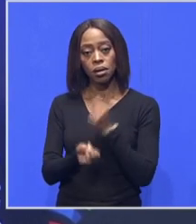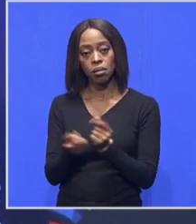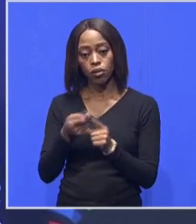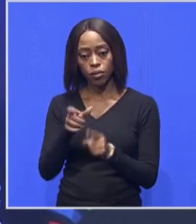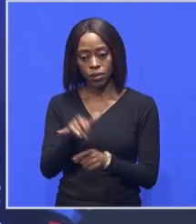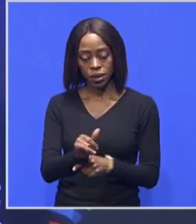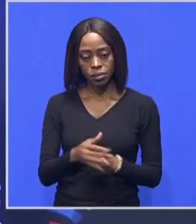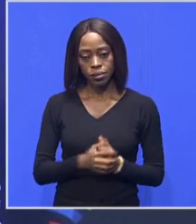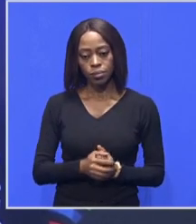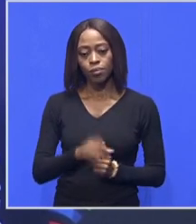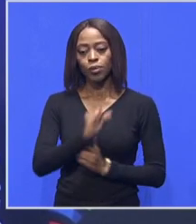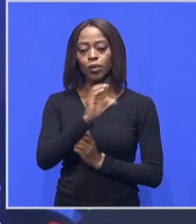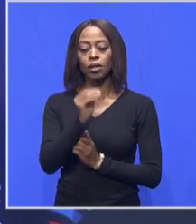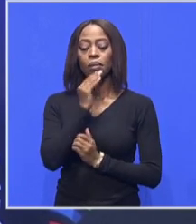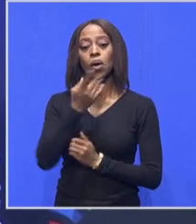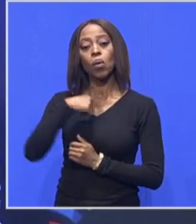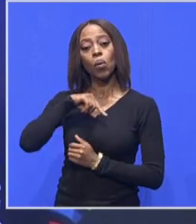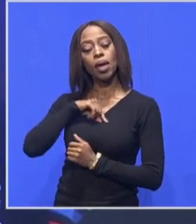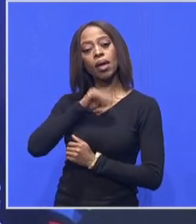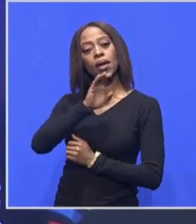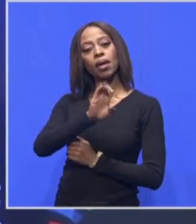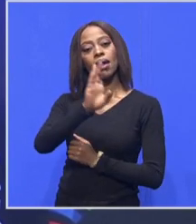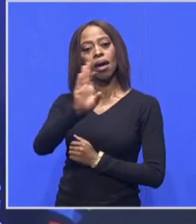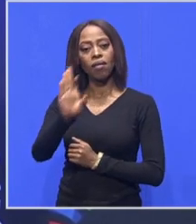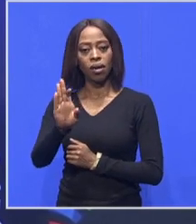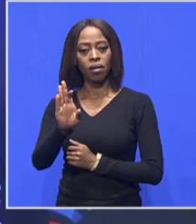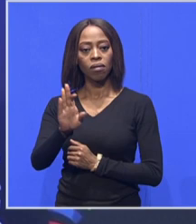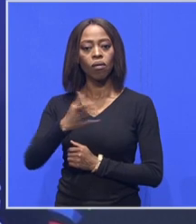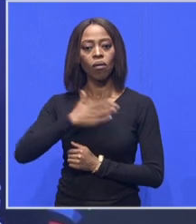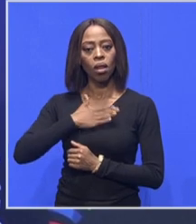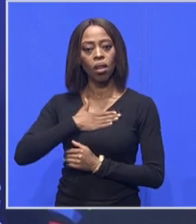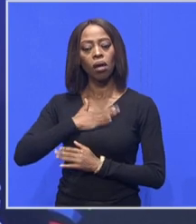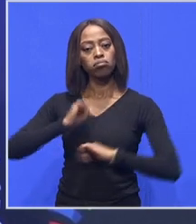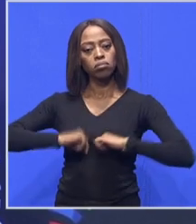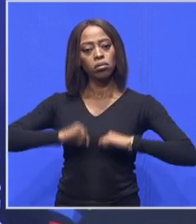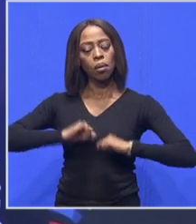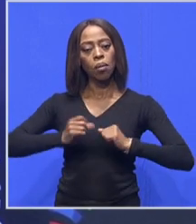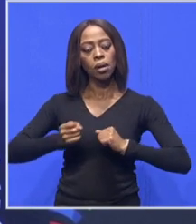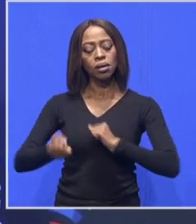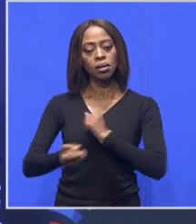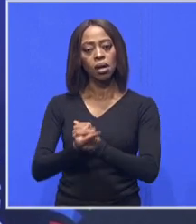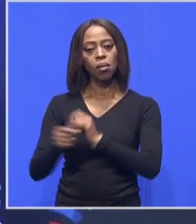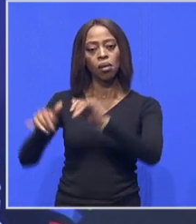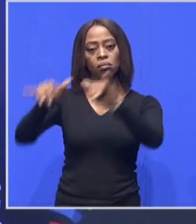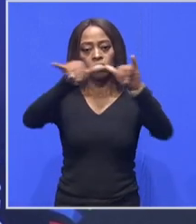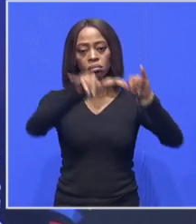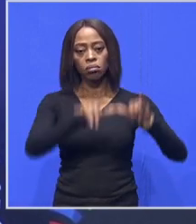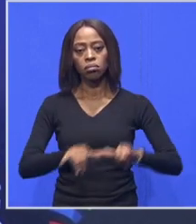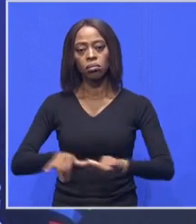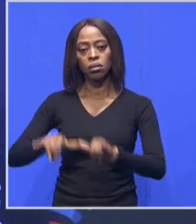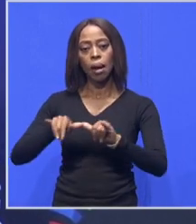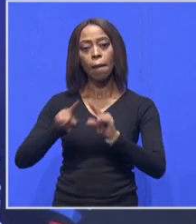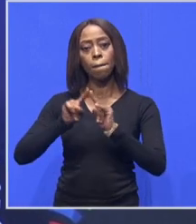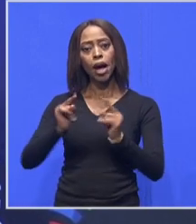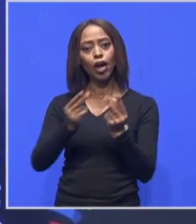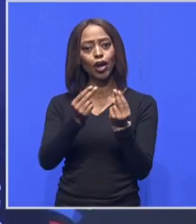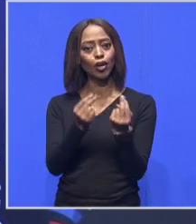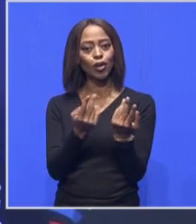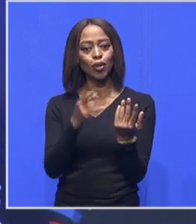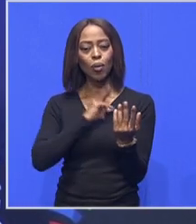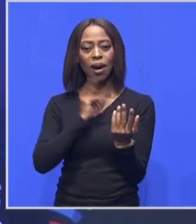economy. So what we as the EFF would like is stability, of course, across the country in coalitions, but because it's something new, it's bound to